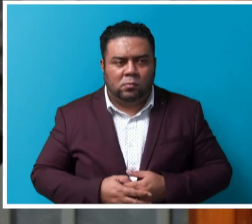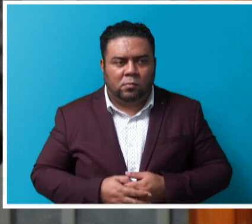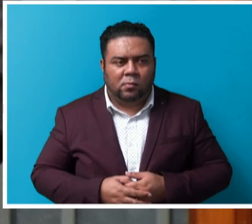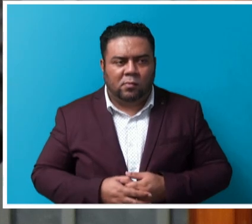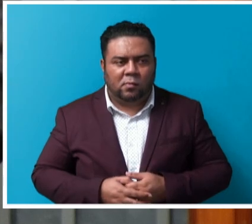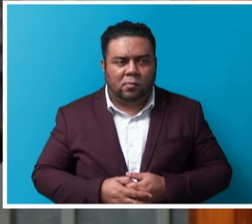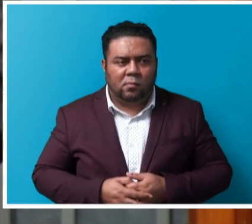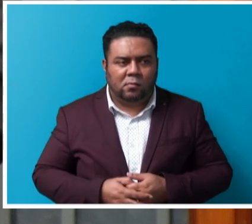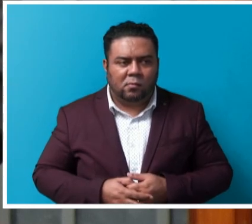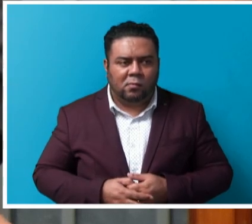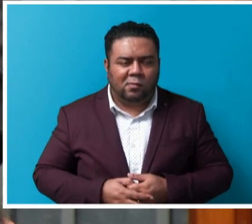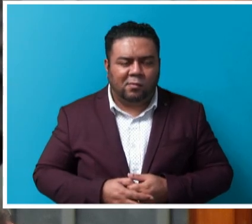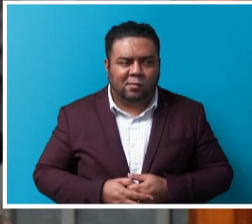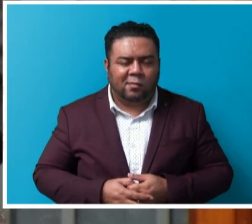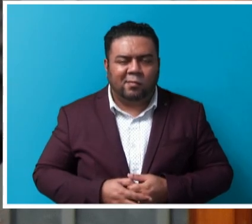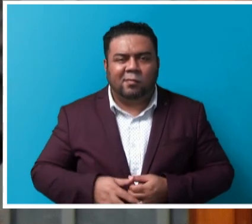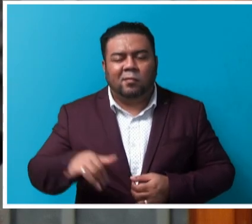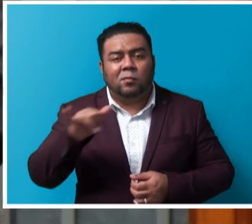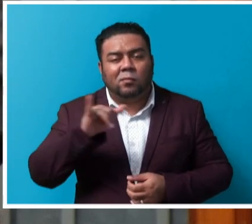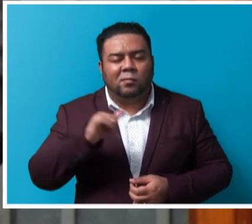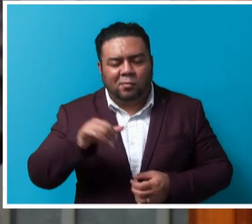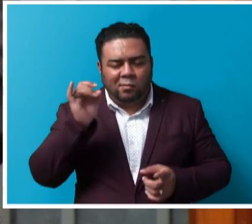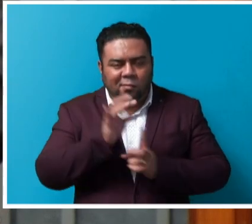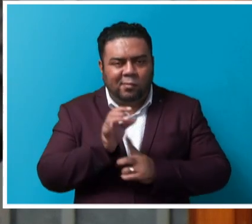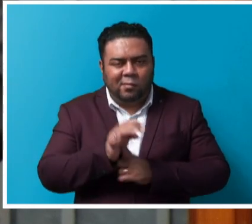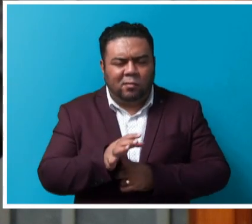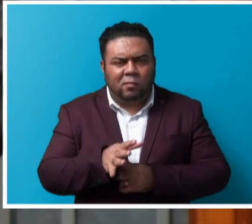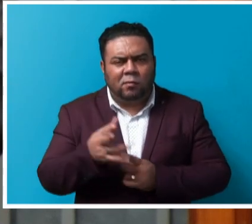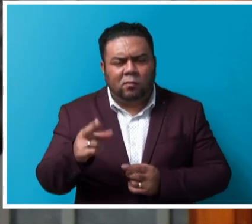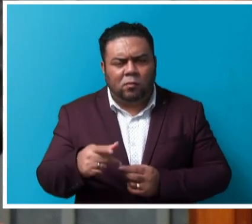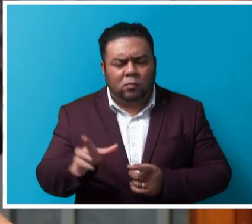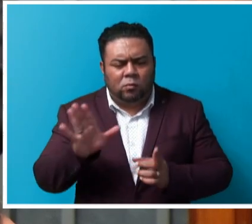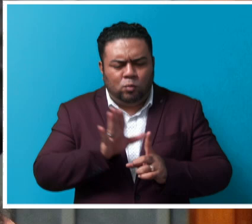efforts, which are crucial for vulnerable coastal communities.